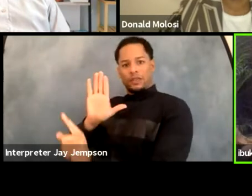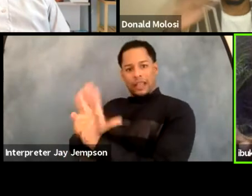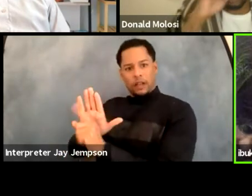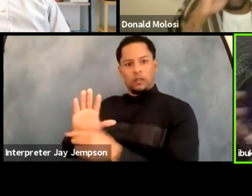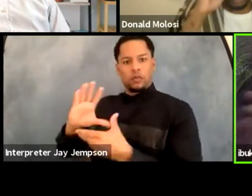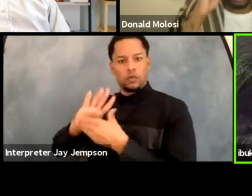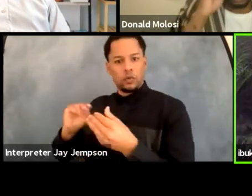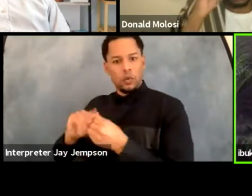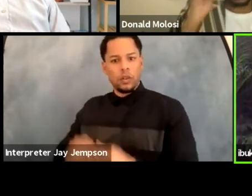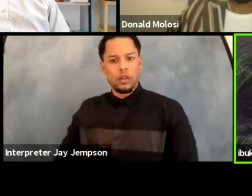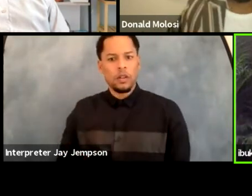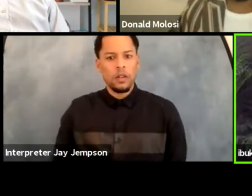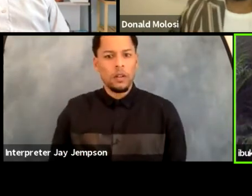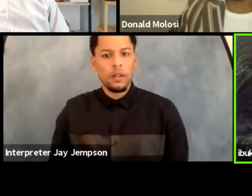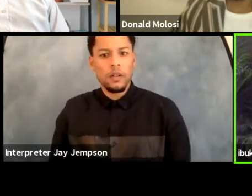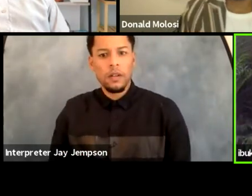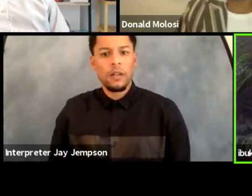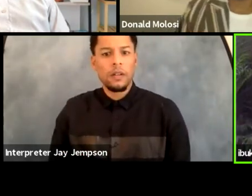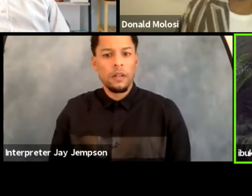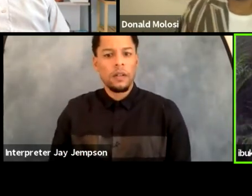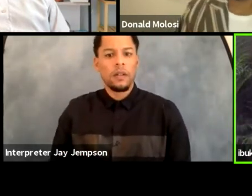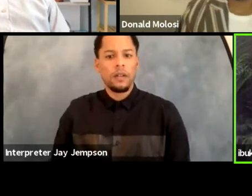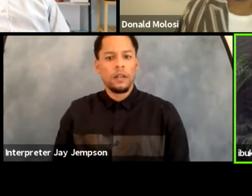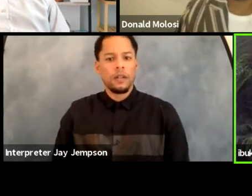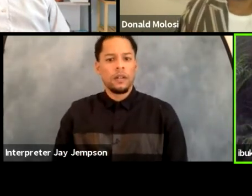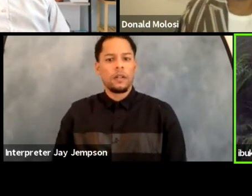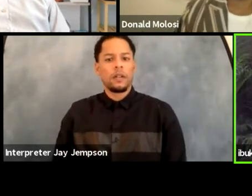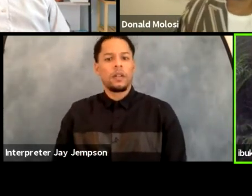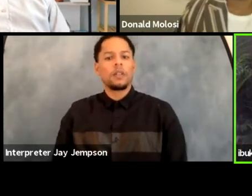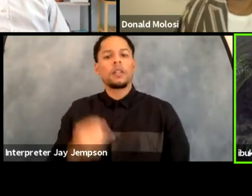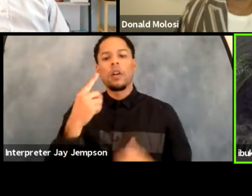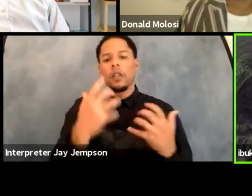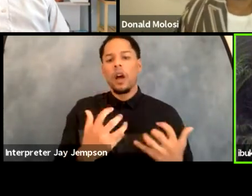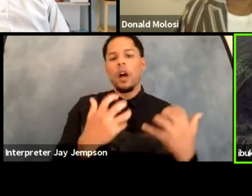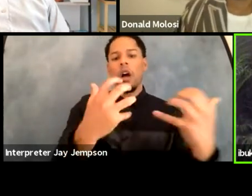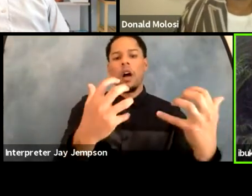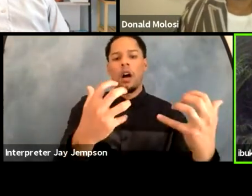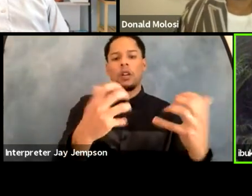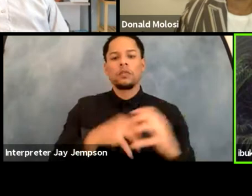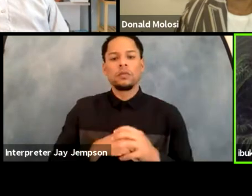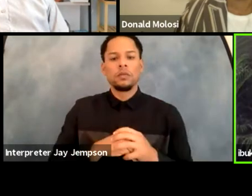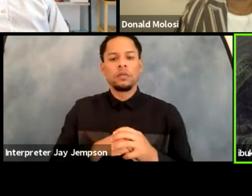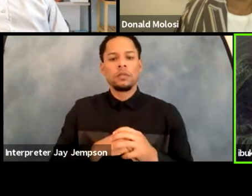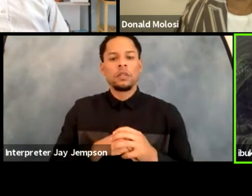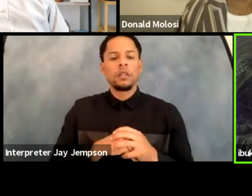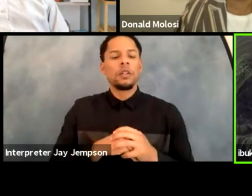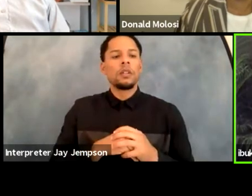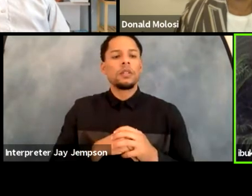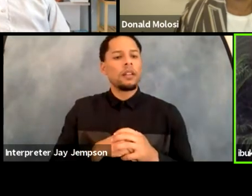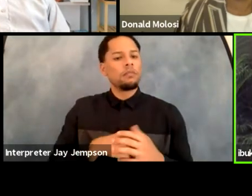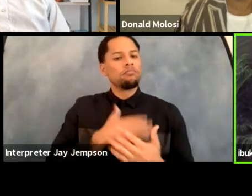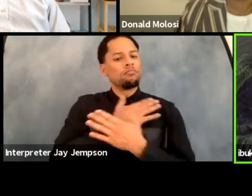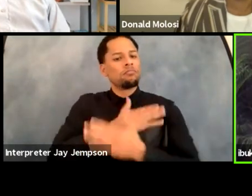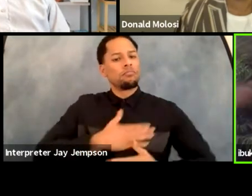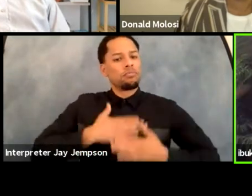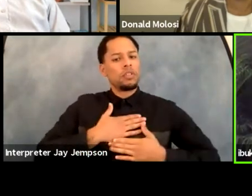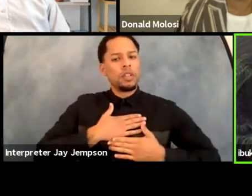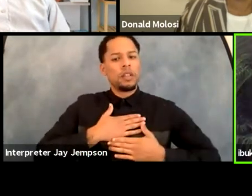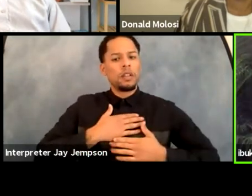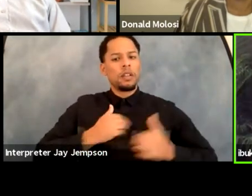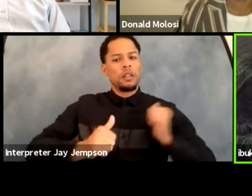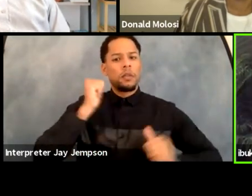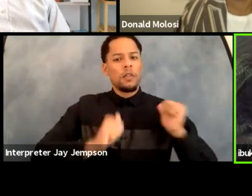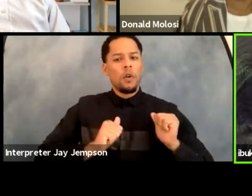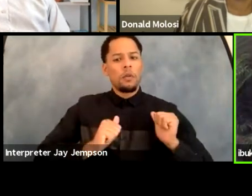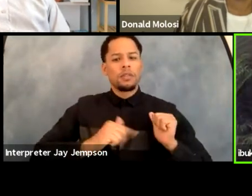that the audience, in a way, although they loved it, but they didn't love the originality of it. So, and when we were